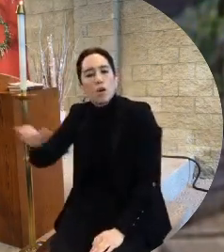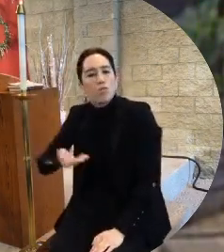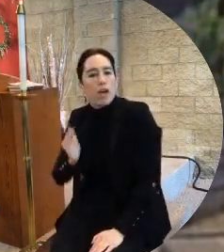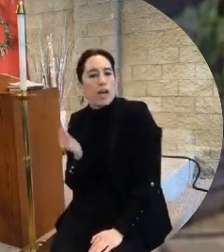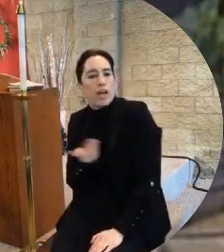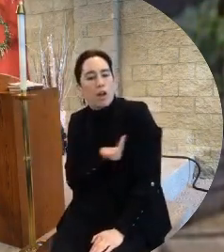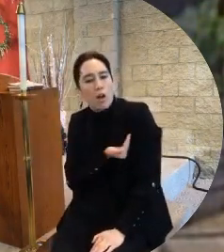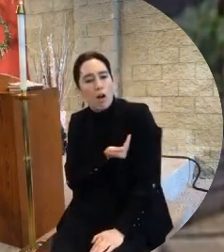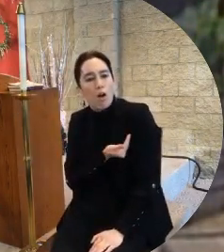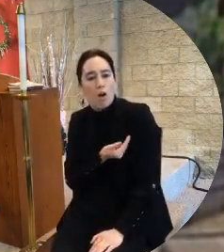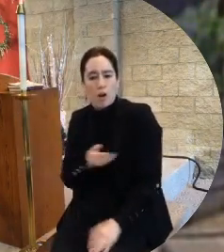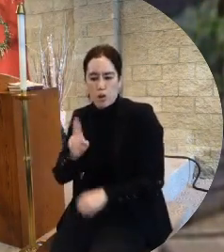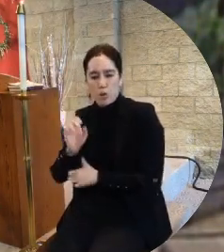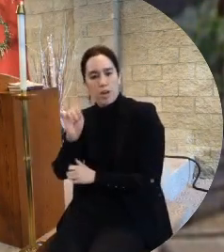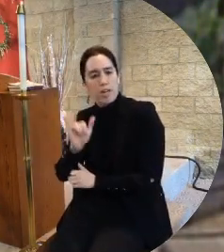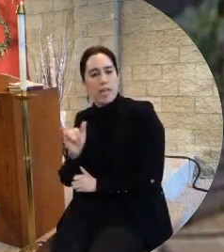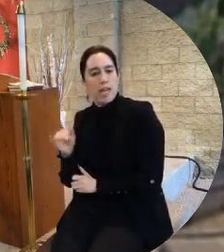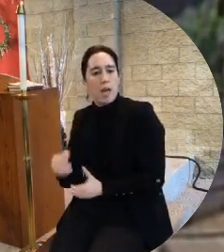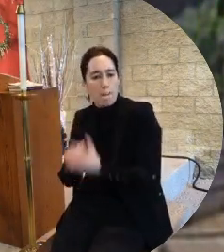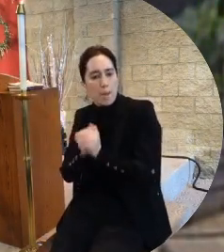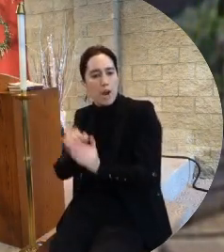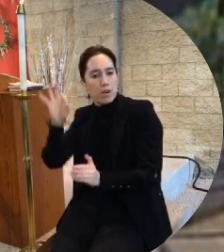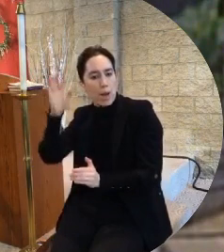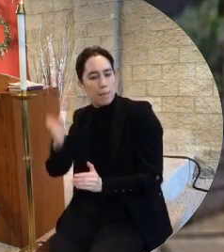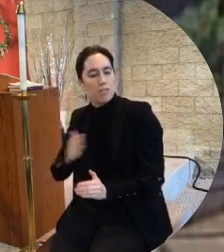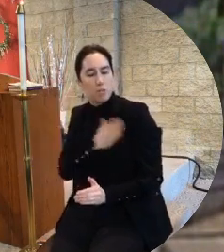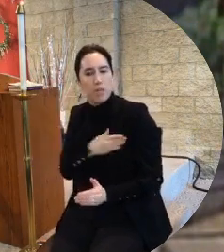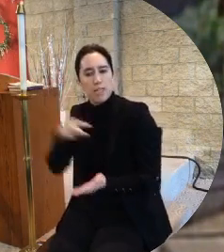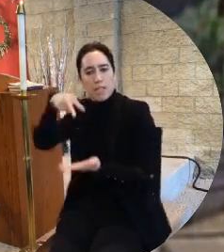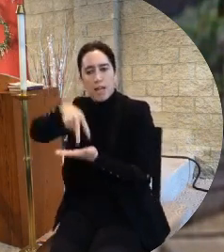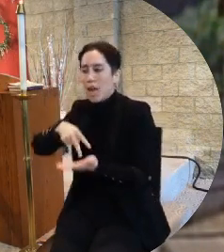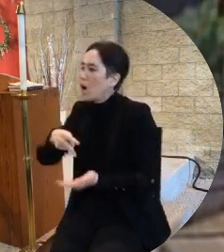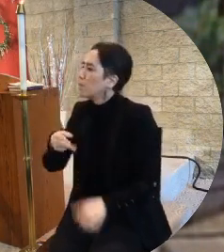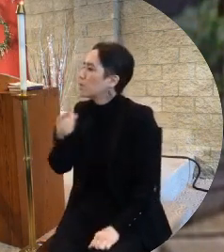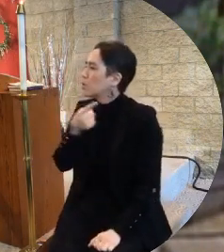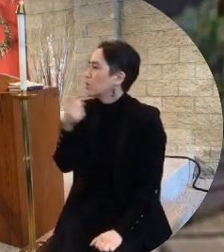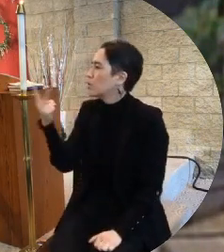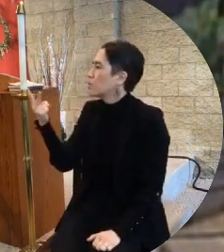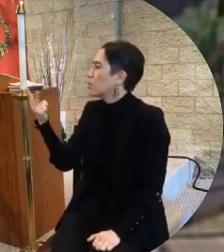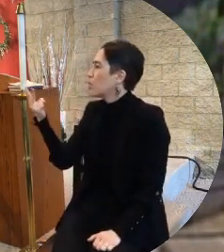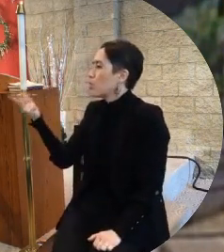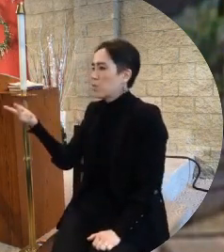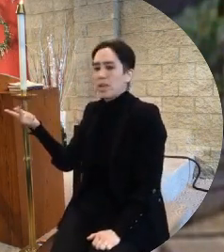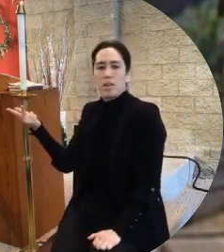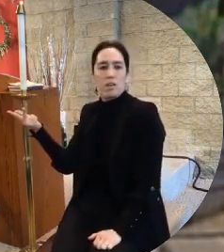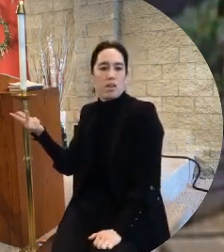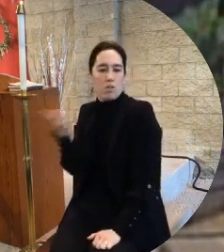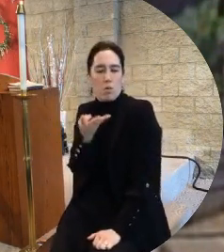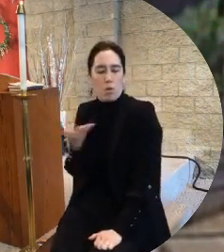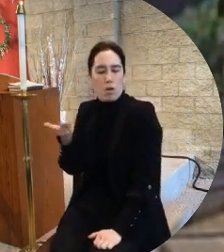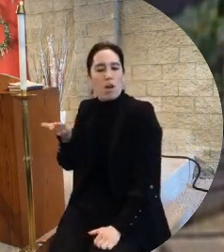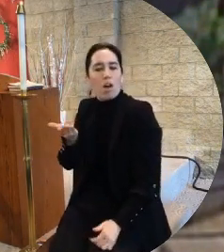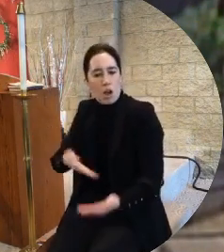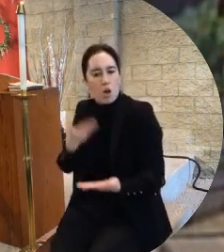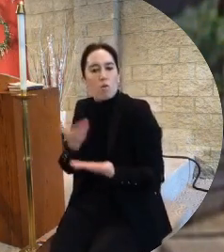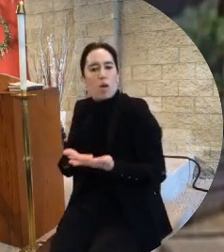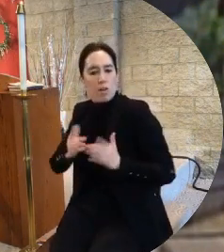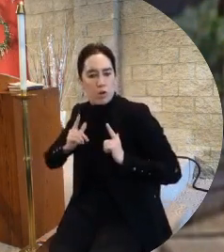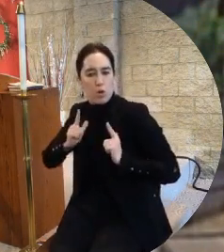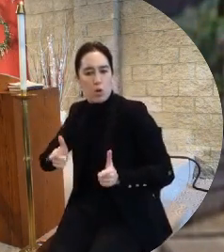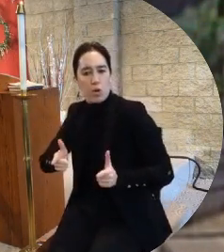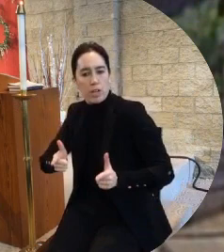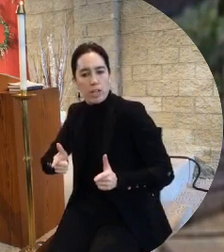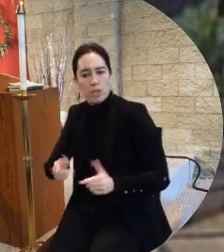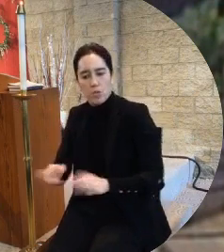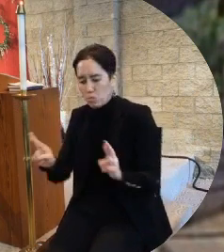to please stand. These individuals arrived early. They held sacred space in this sanctuary. And today they've stepped into service. They're here to hold that